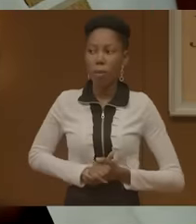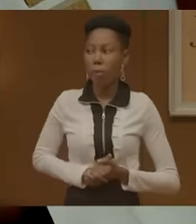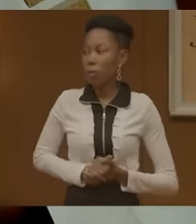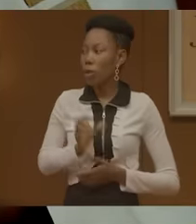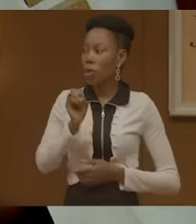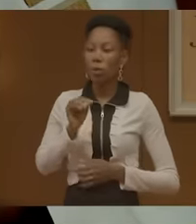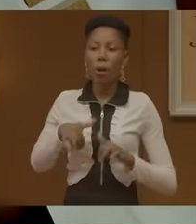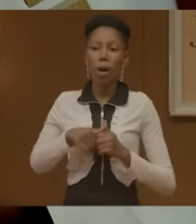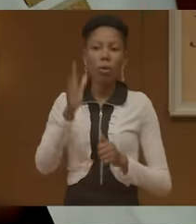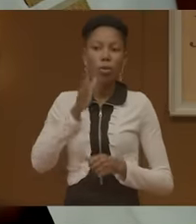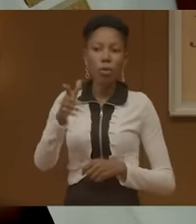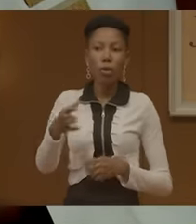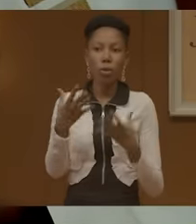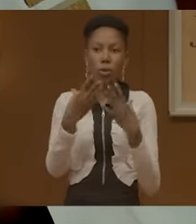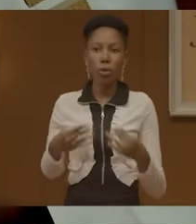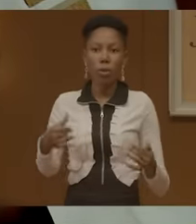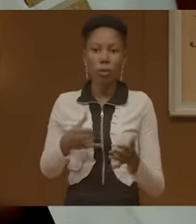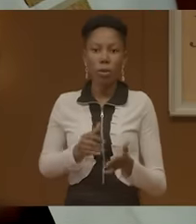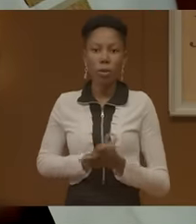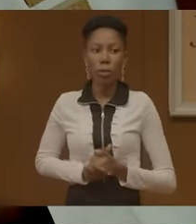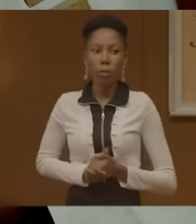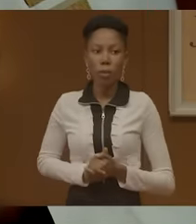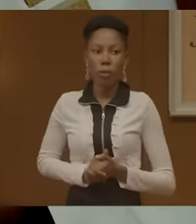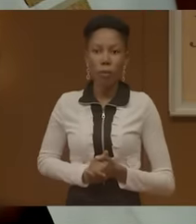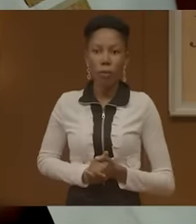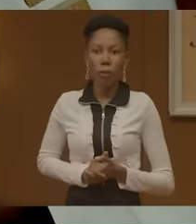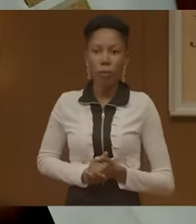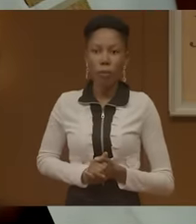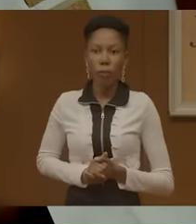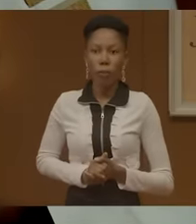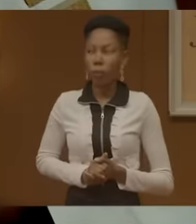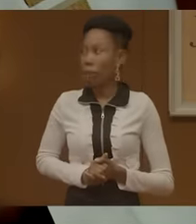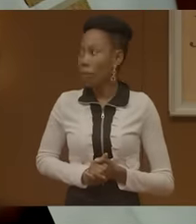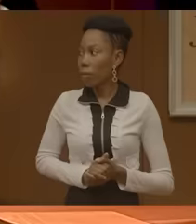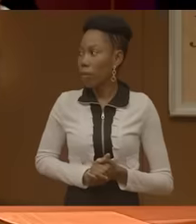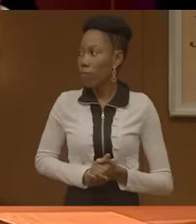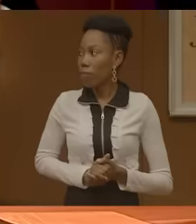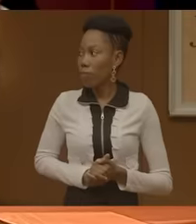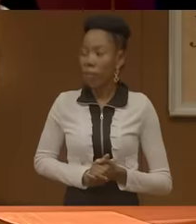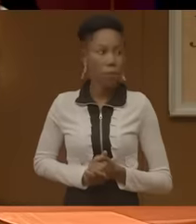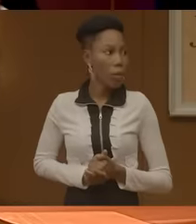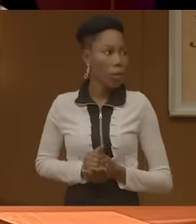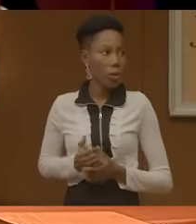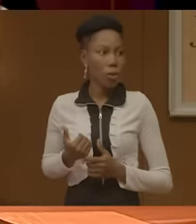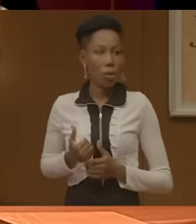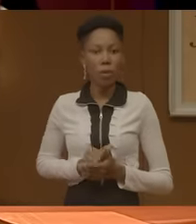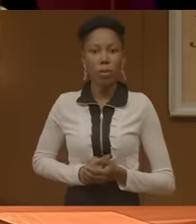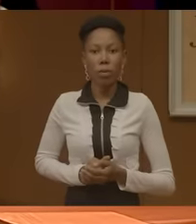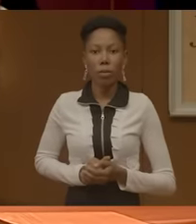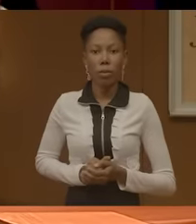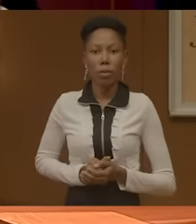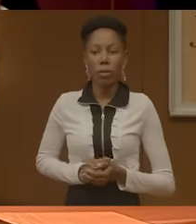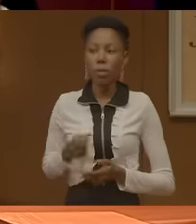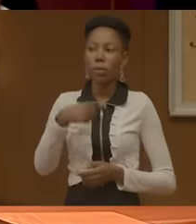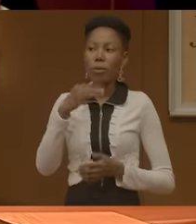how do you want to solve this? What's your own suggestion as to solution to what is on ground? The suggestion is that if she are